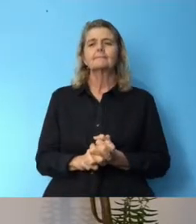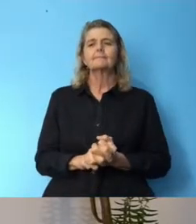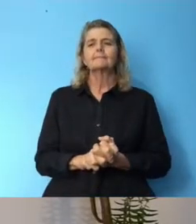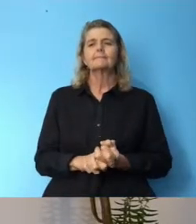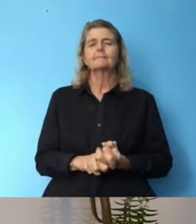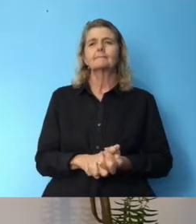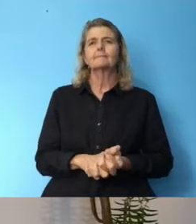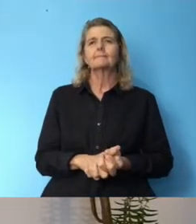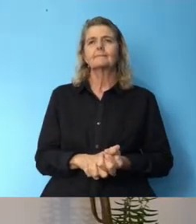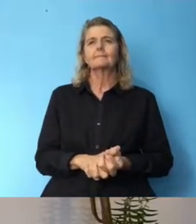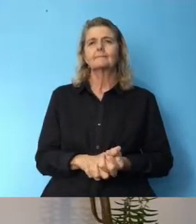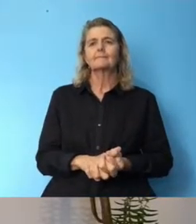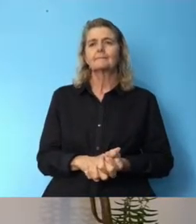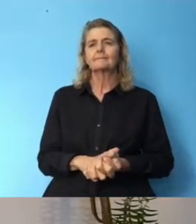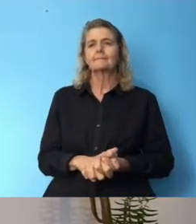white.